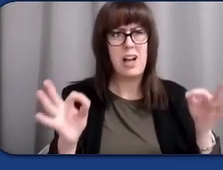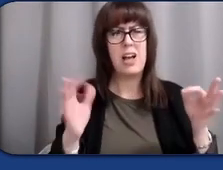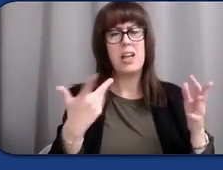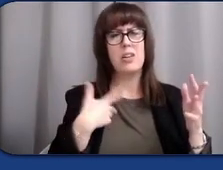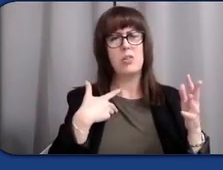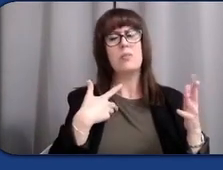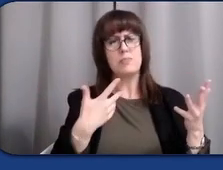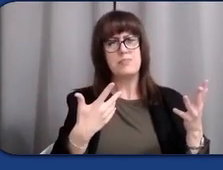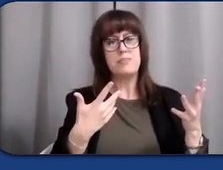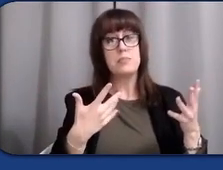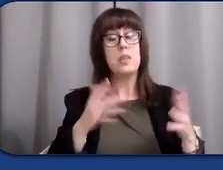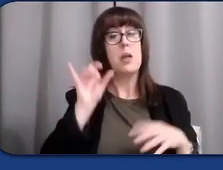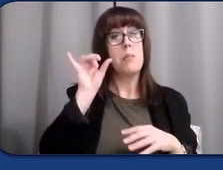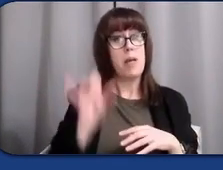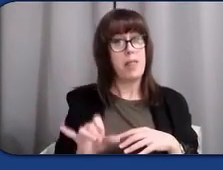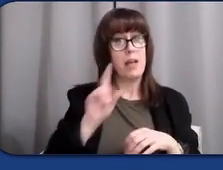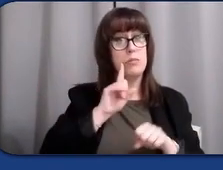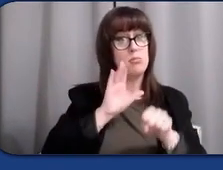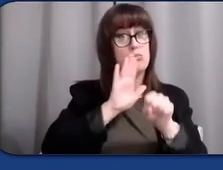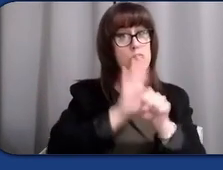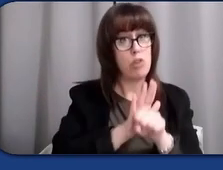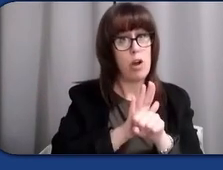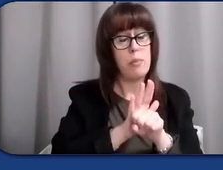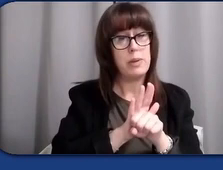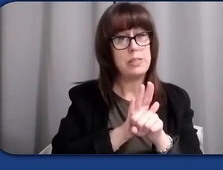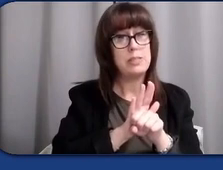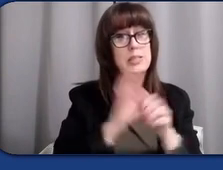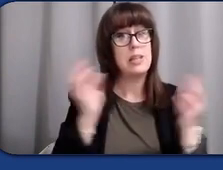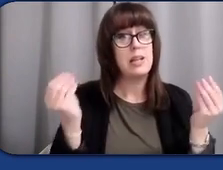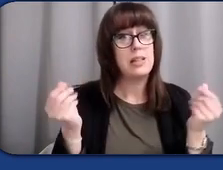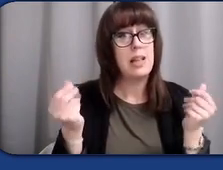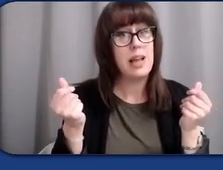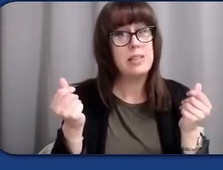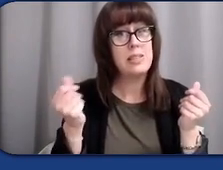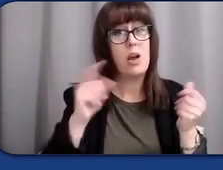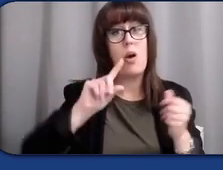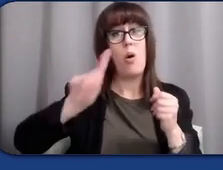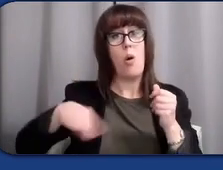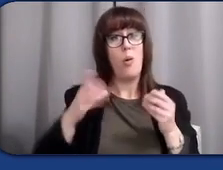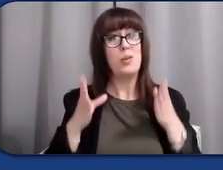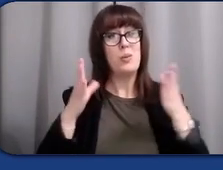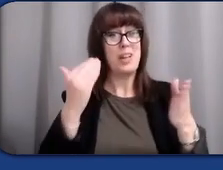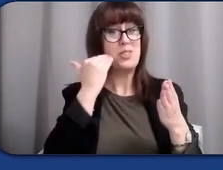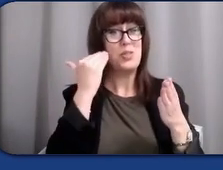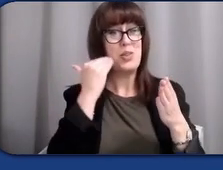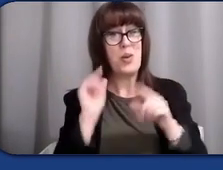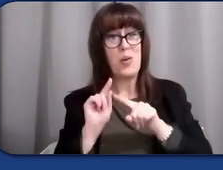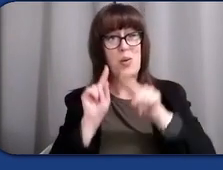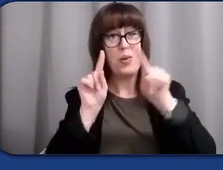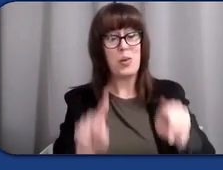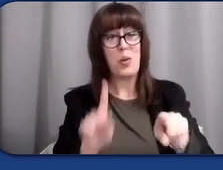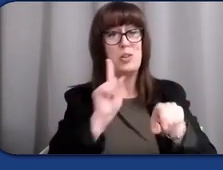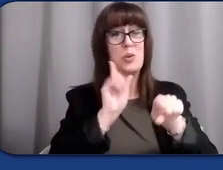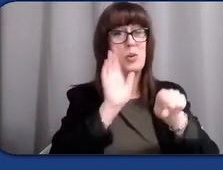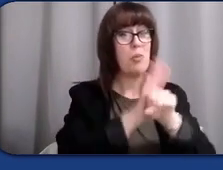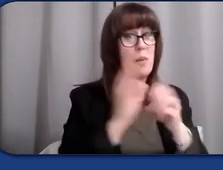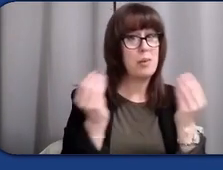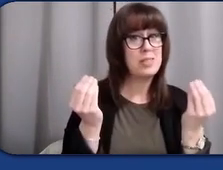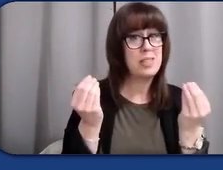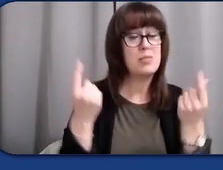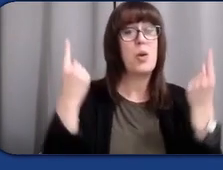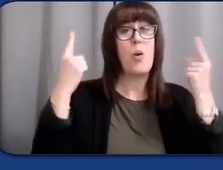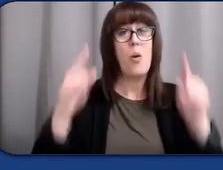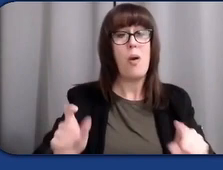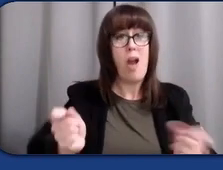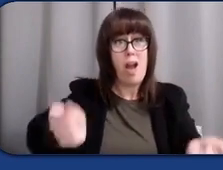I use that, or they're actually being used. The only way they can know they're going to the promised land is when they're enlightened.